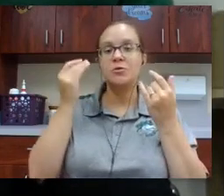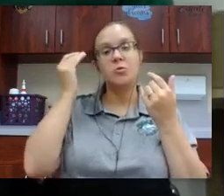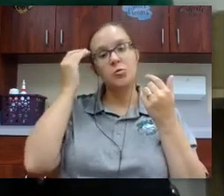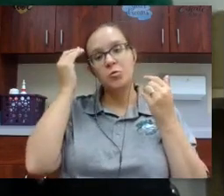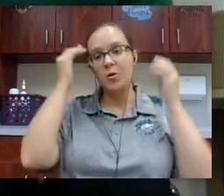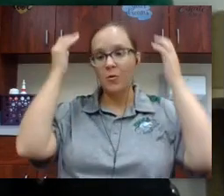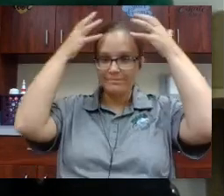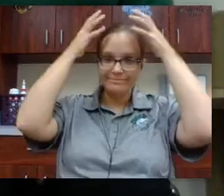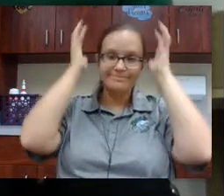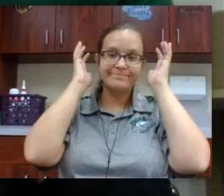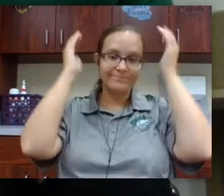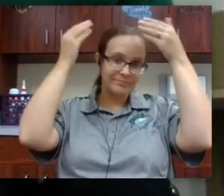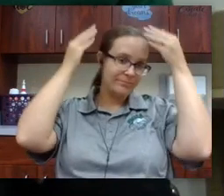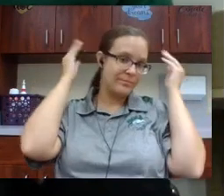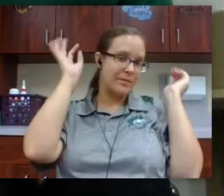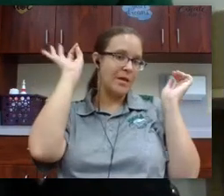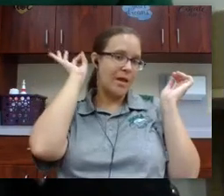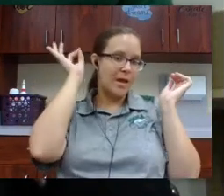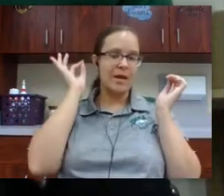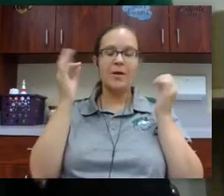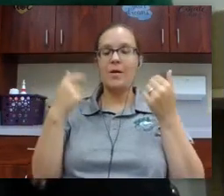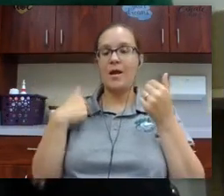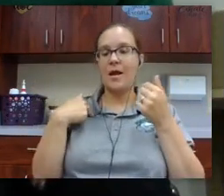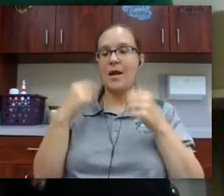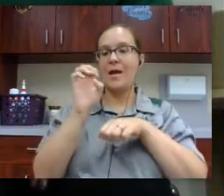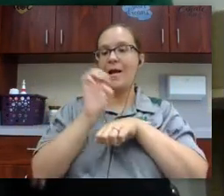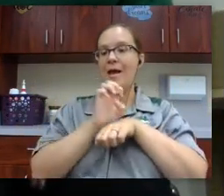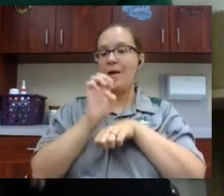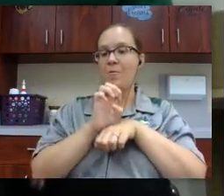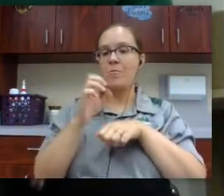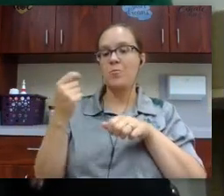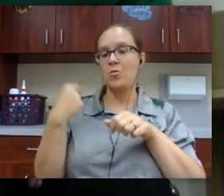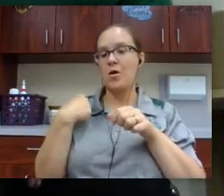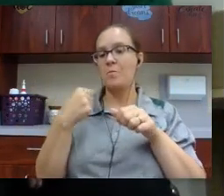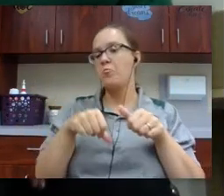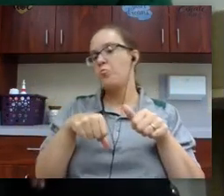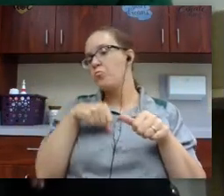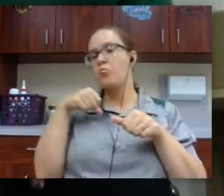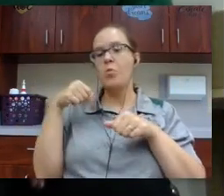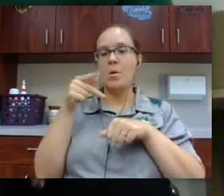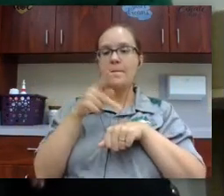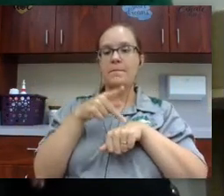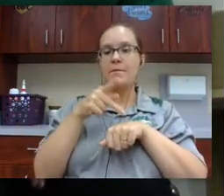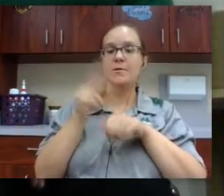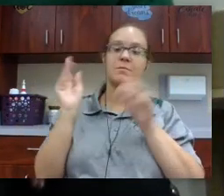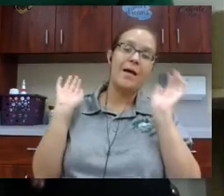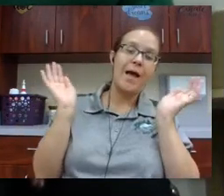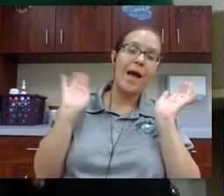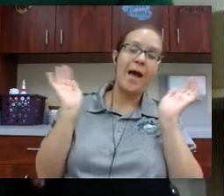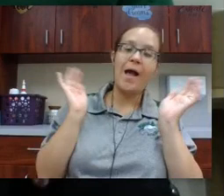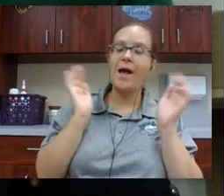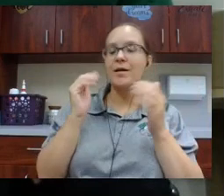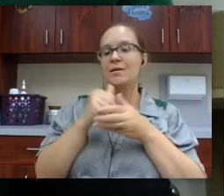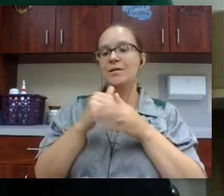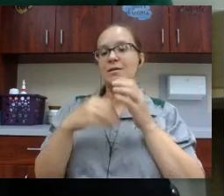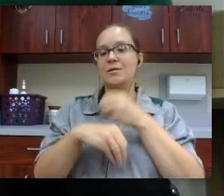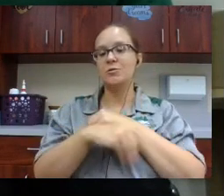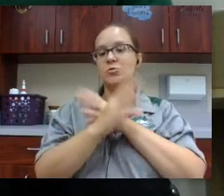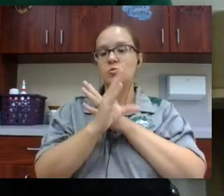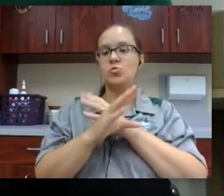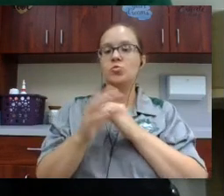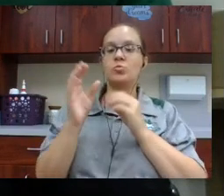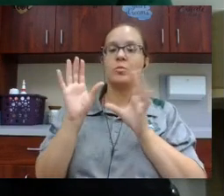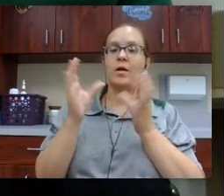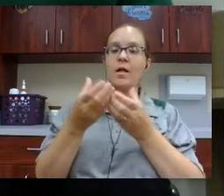because of the shape of my face that I'm Mrs. Edward and I am the proud principal, and I will be waving to you in your Lee Home